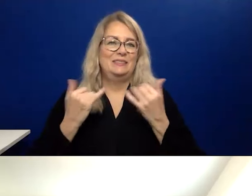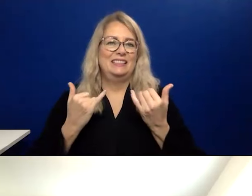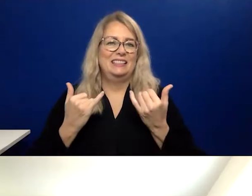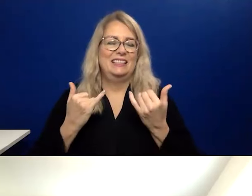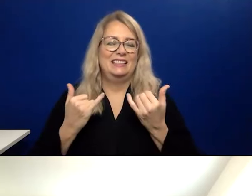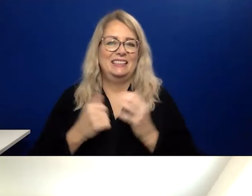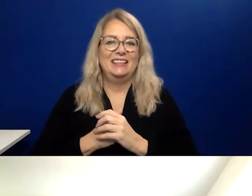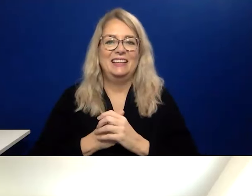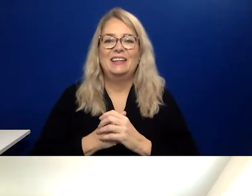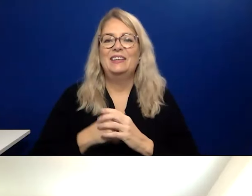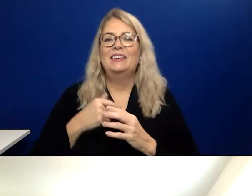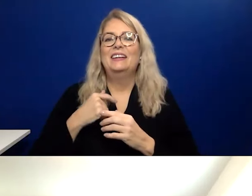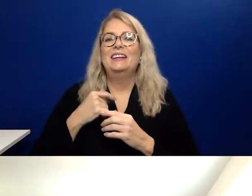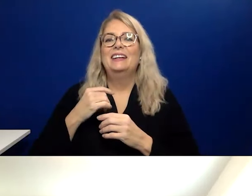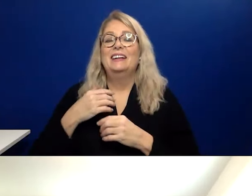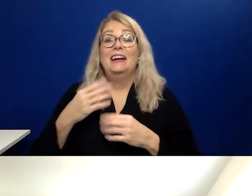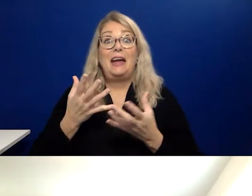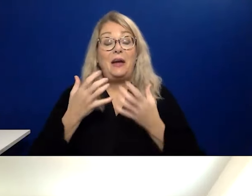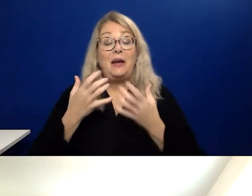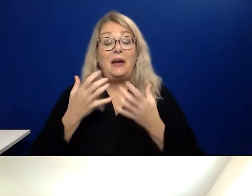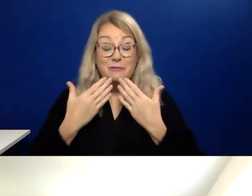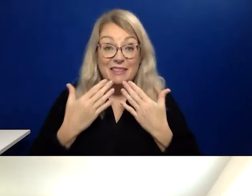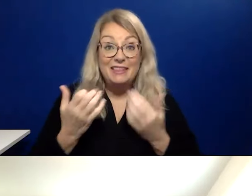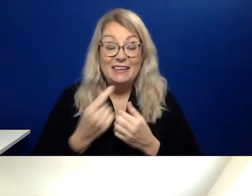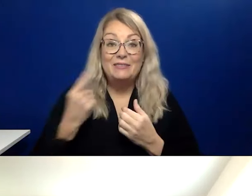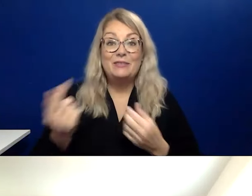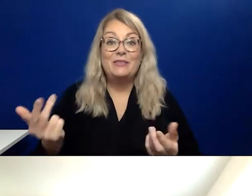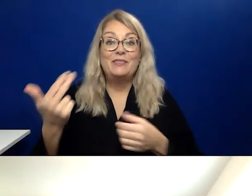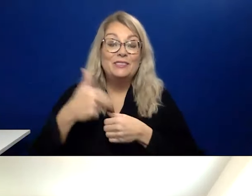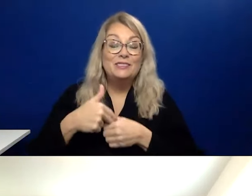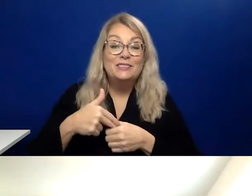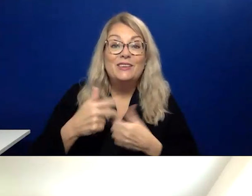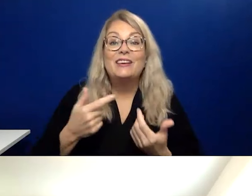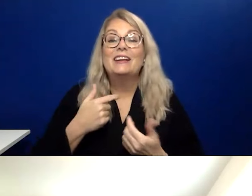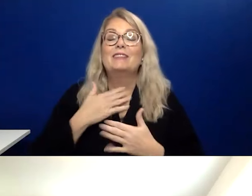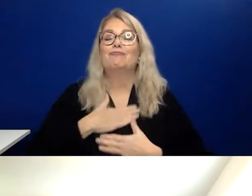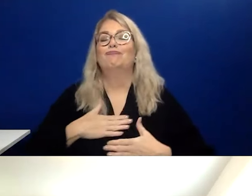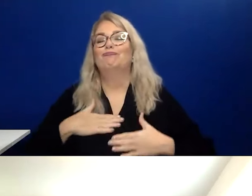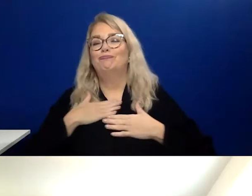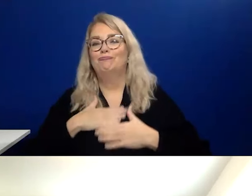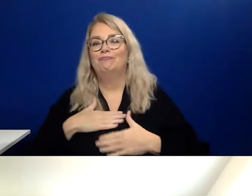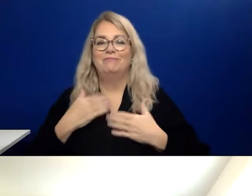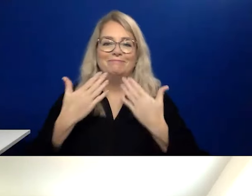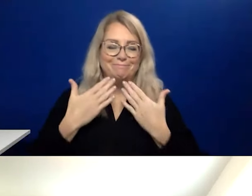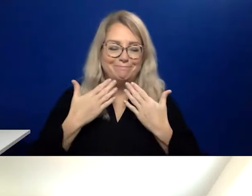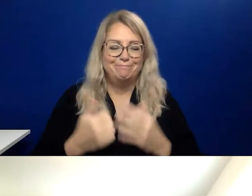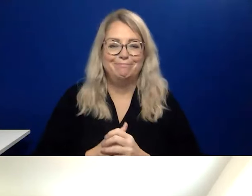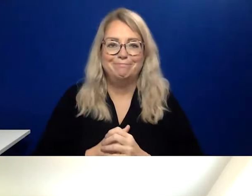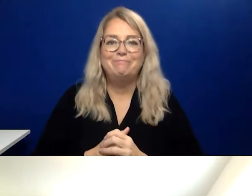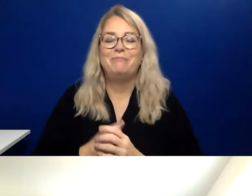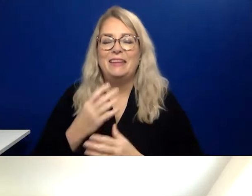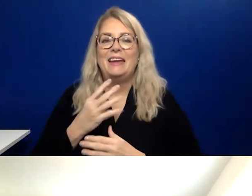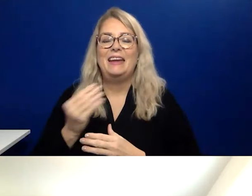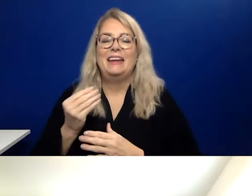to thank all of you for coming. I really, really do appreciate it. And see